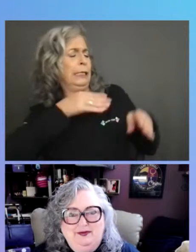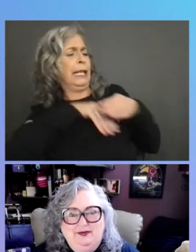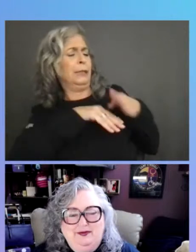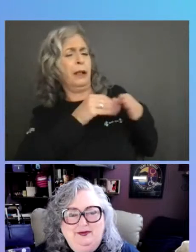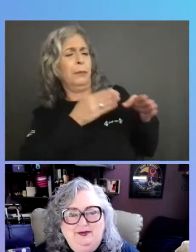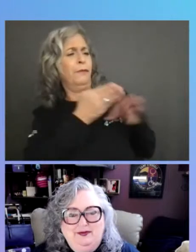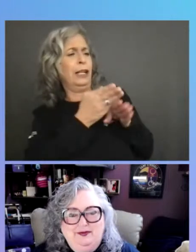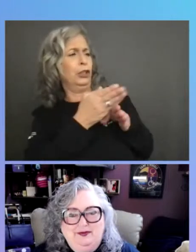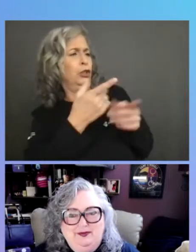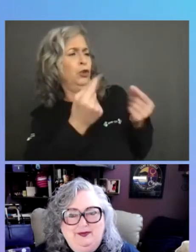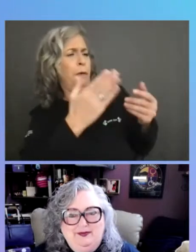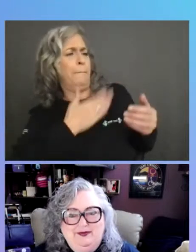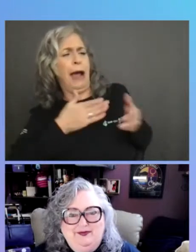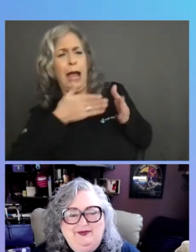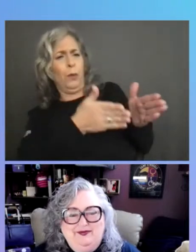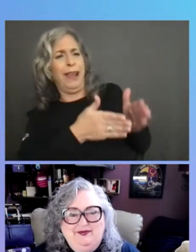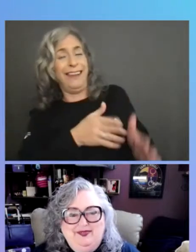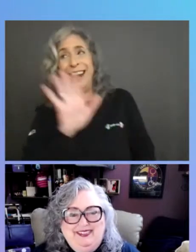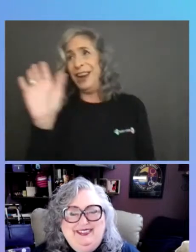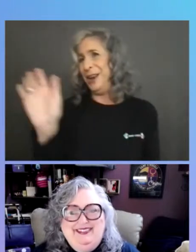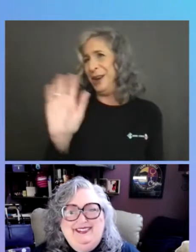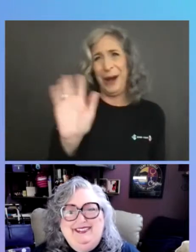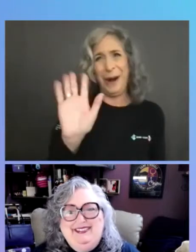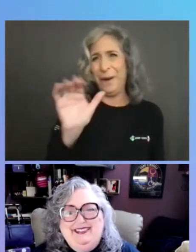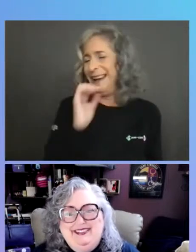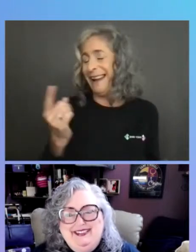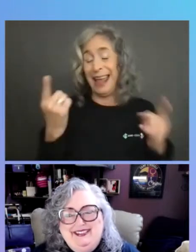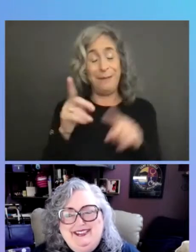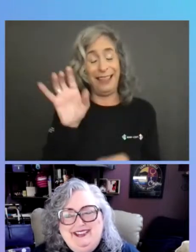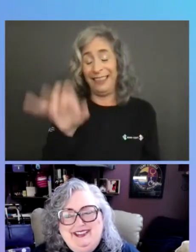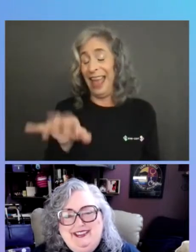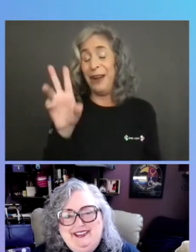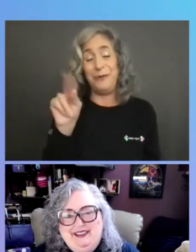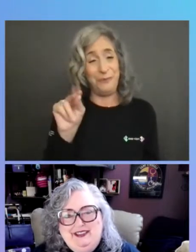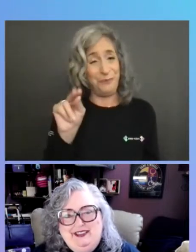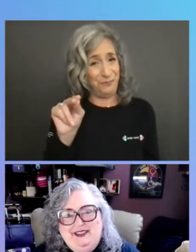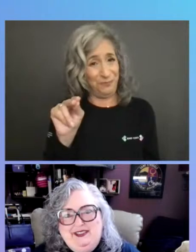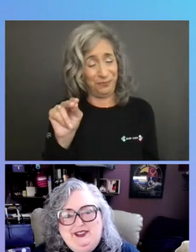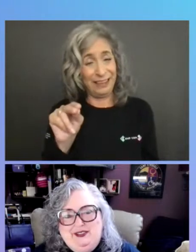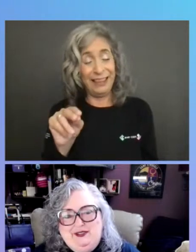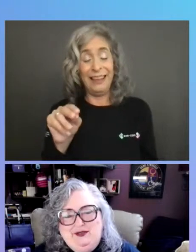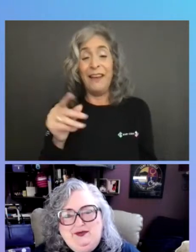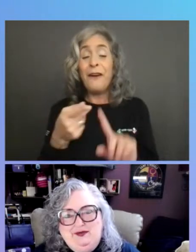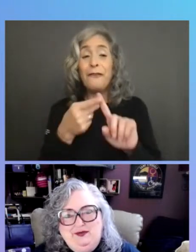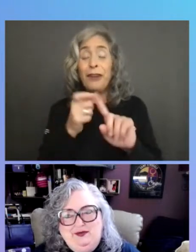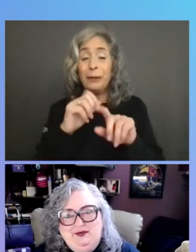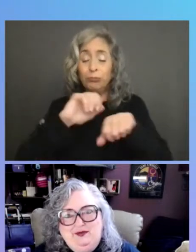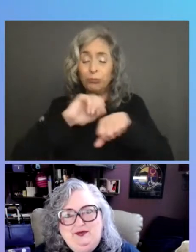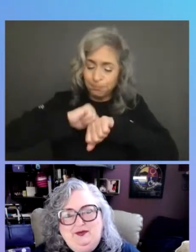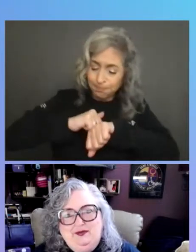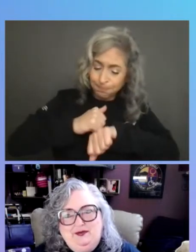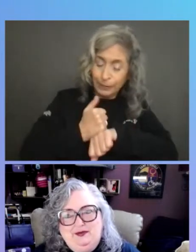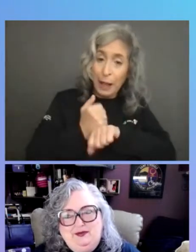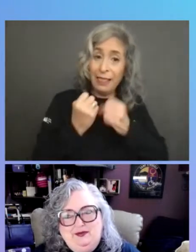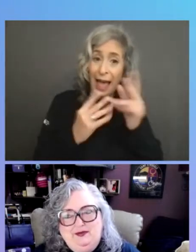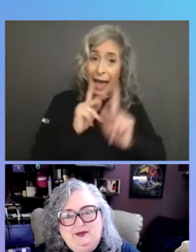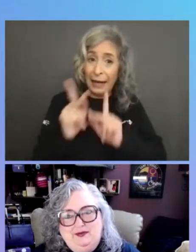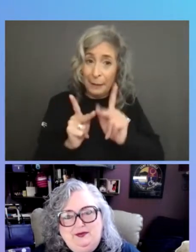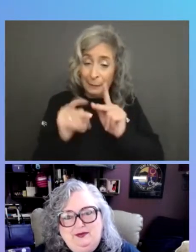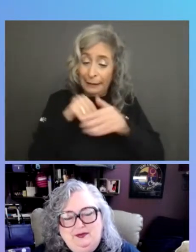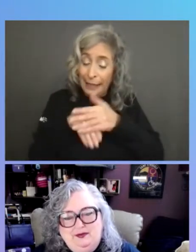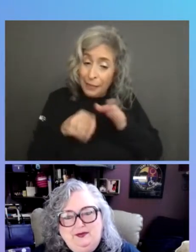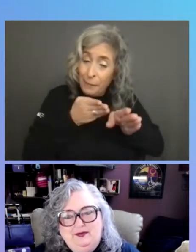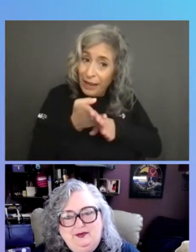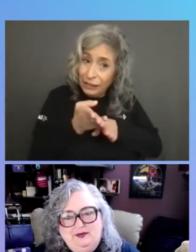you're going to do it my way. No, that's not how it happened. This was literally from the ground up. It was a bunch of people in the profession